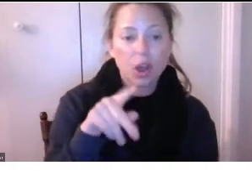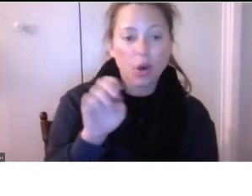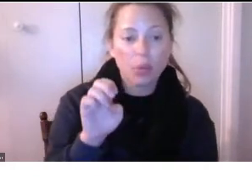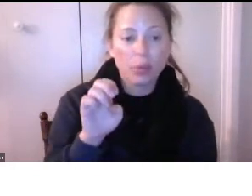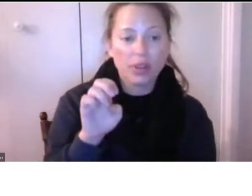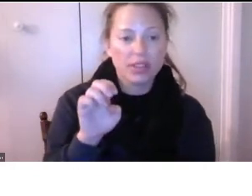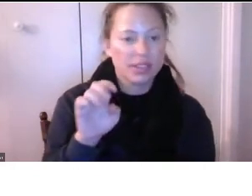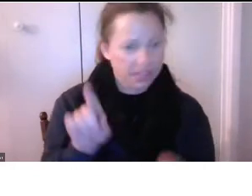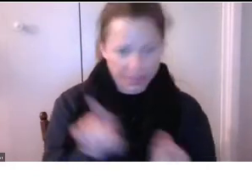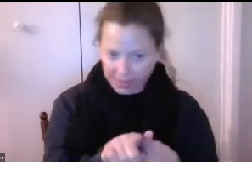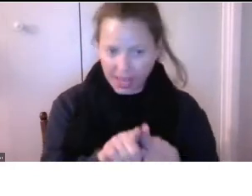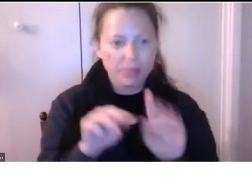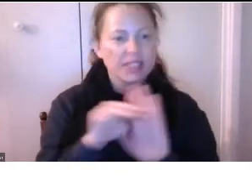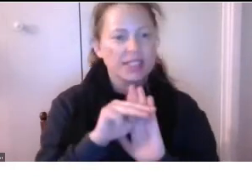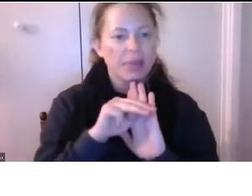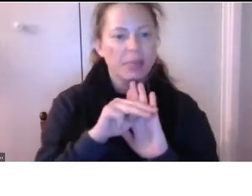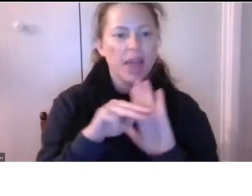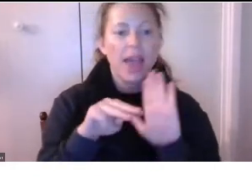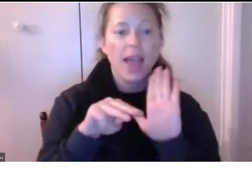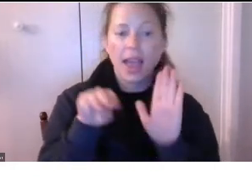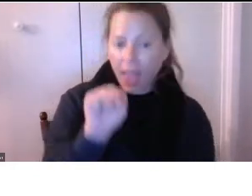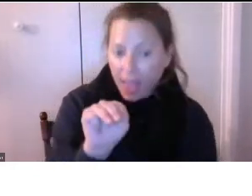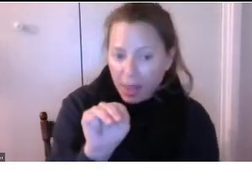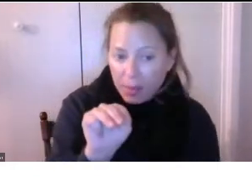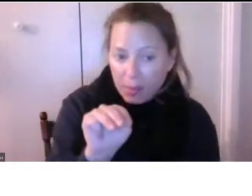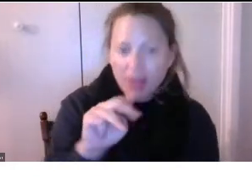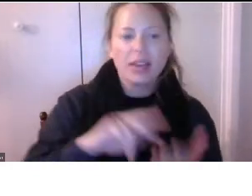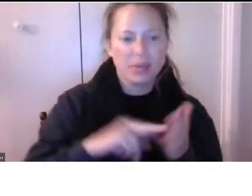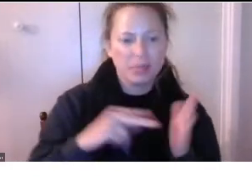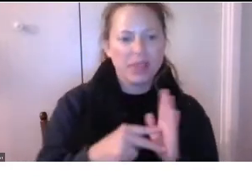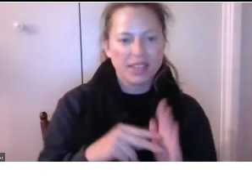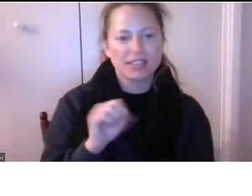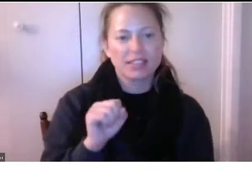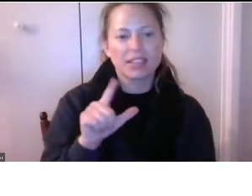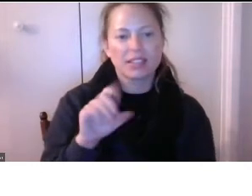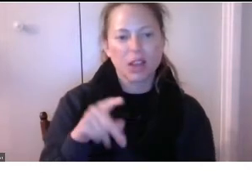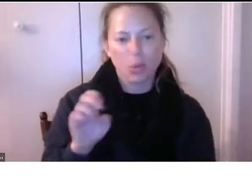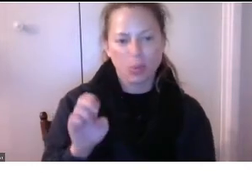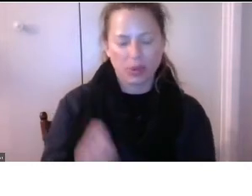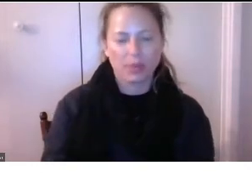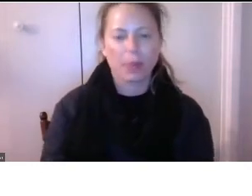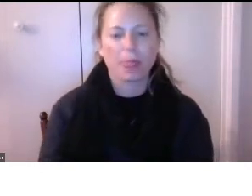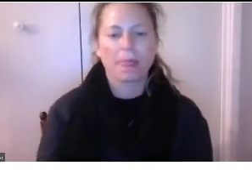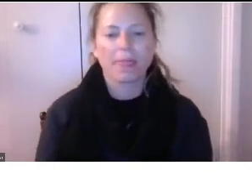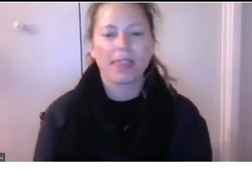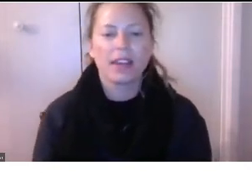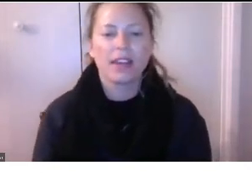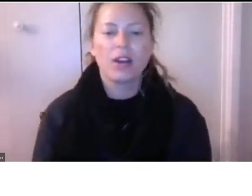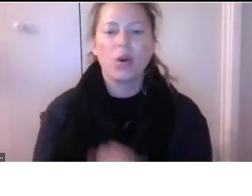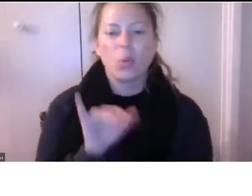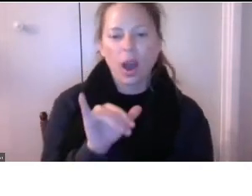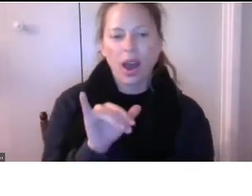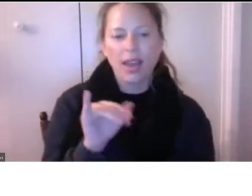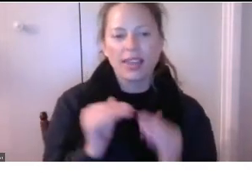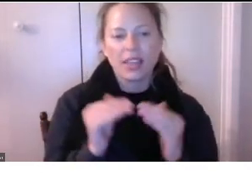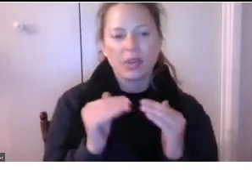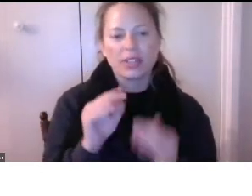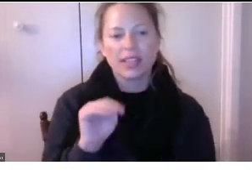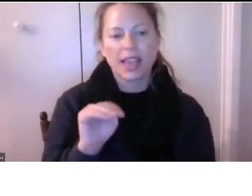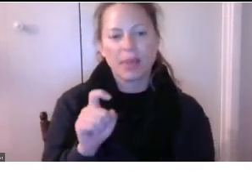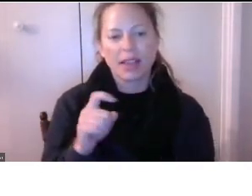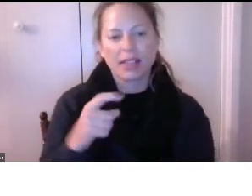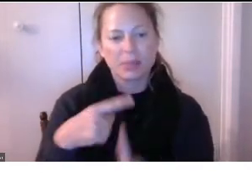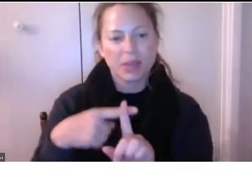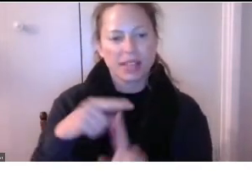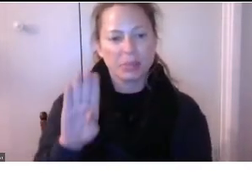Okay, m is your slope. M stands for slope. If I'm looking at the equation of a line, y equals mx plus b, remember, this